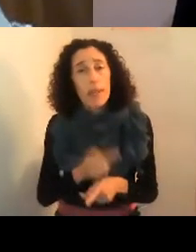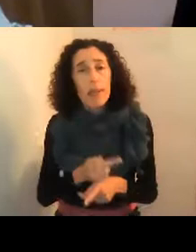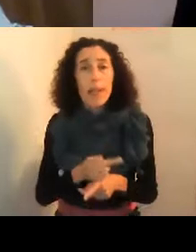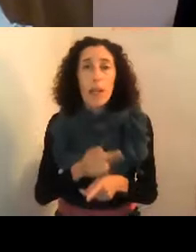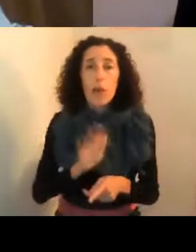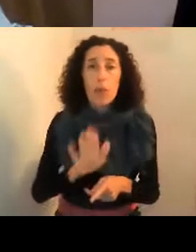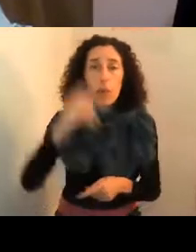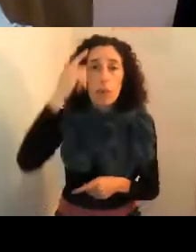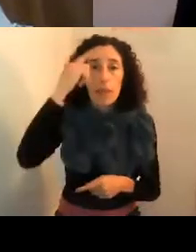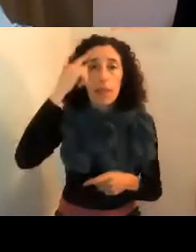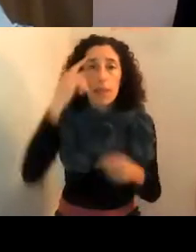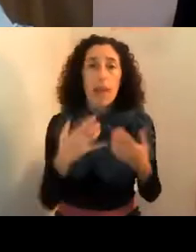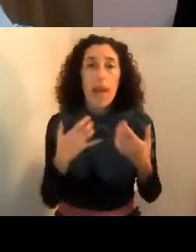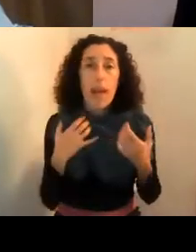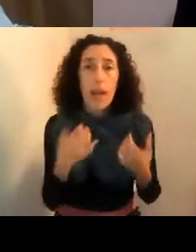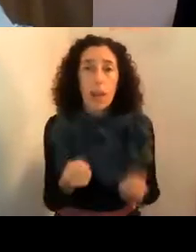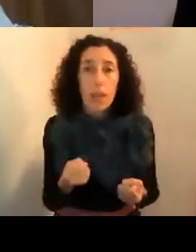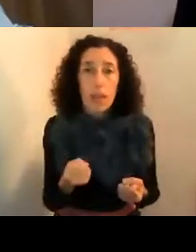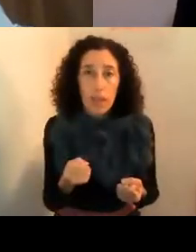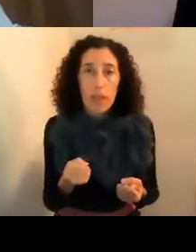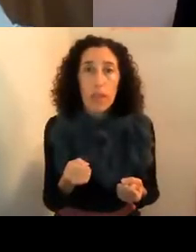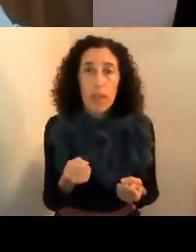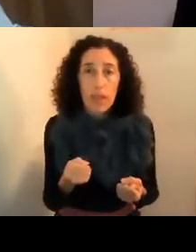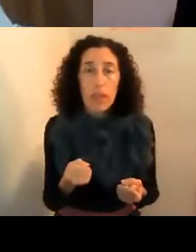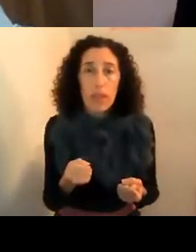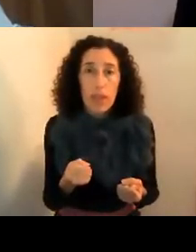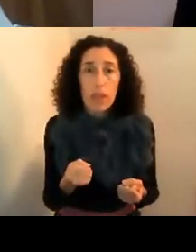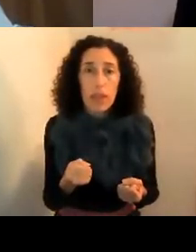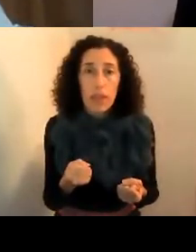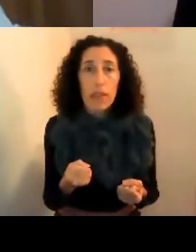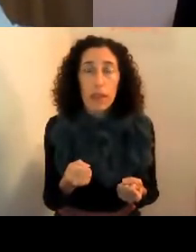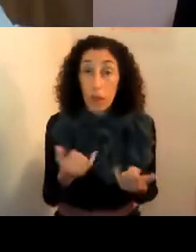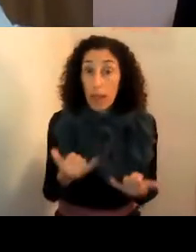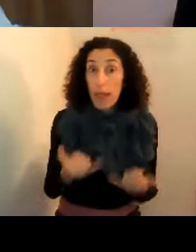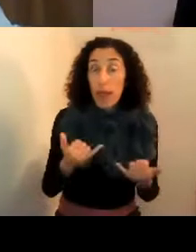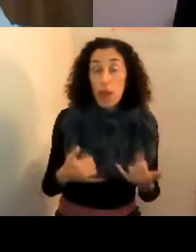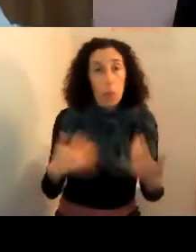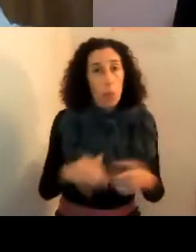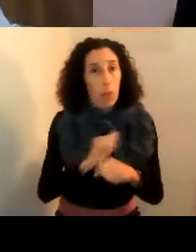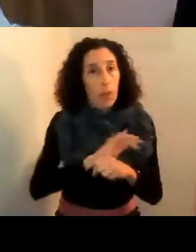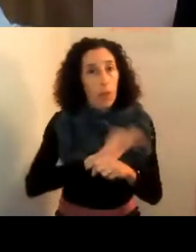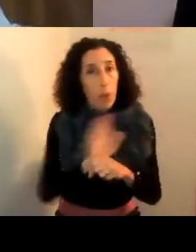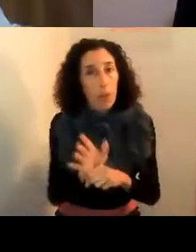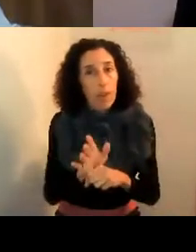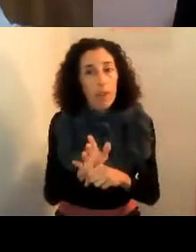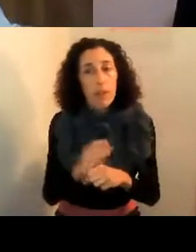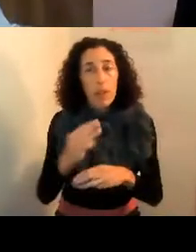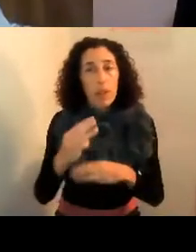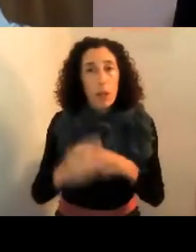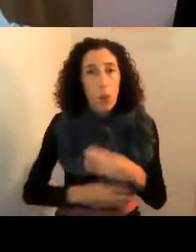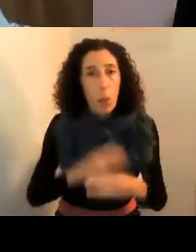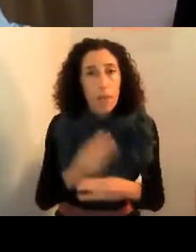know, incredibly, like, an issue globally, you know. I think